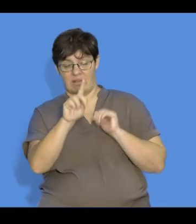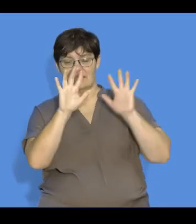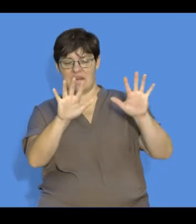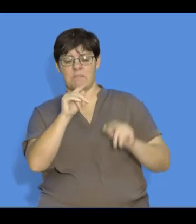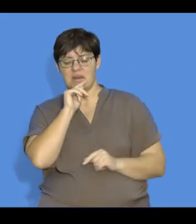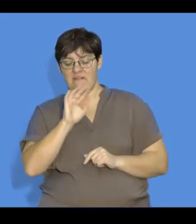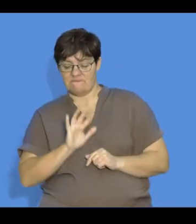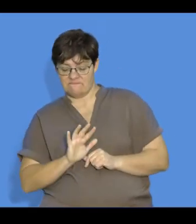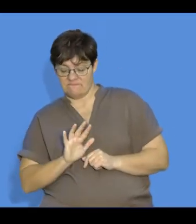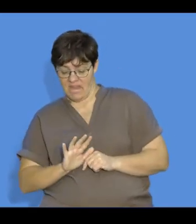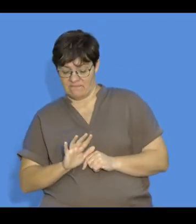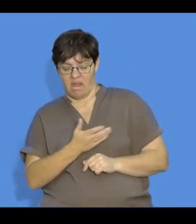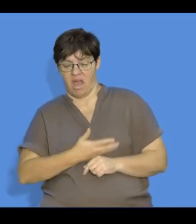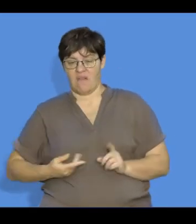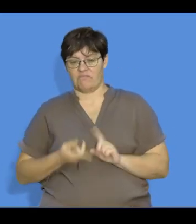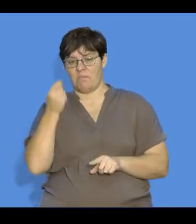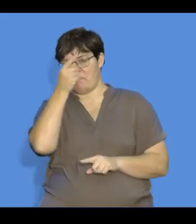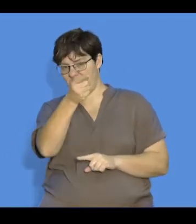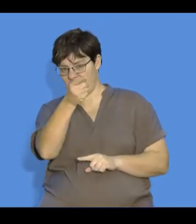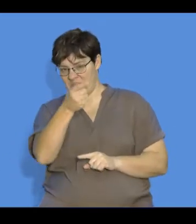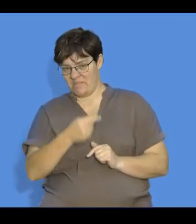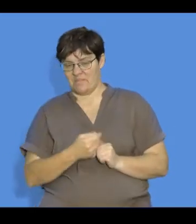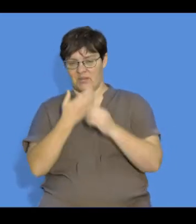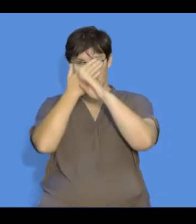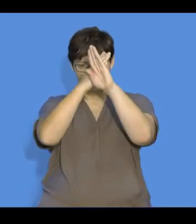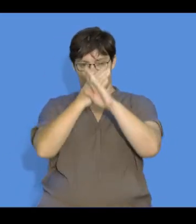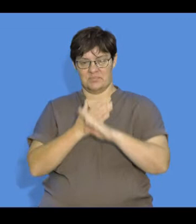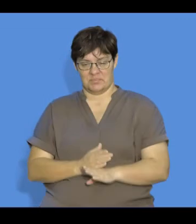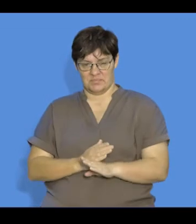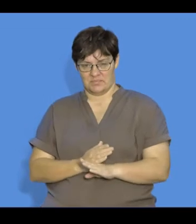R1, okay, and then this is R2, all right, we are saying that